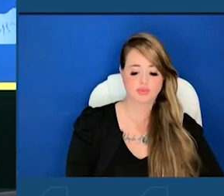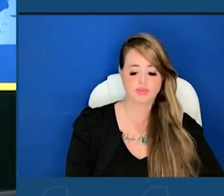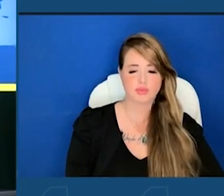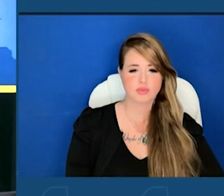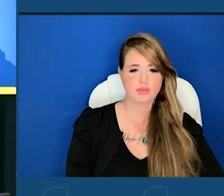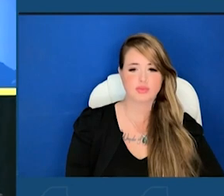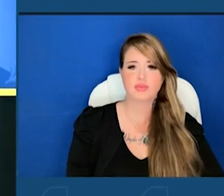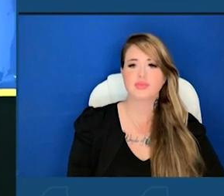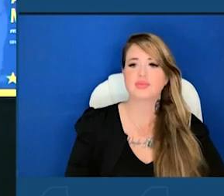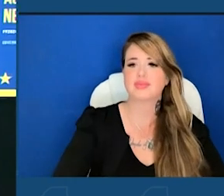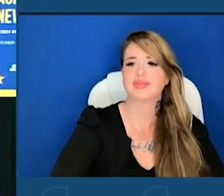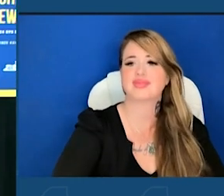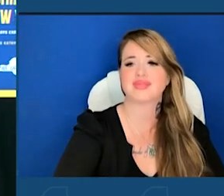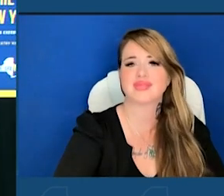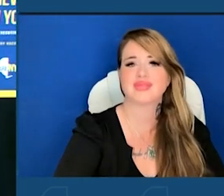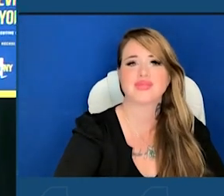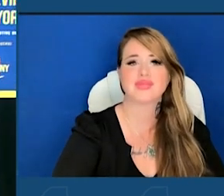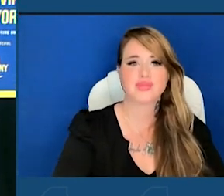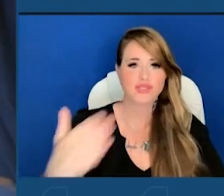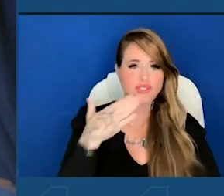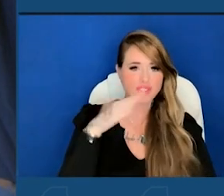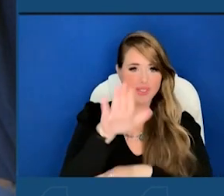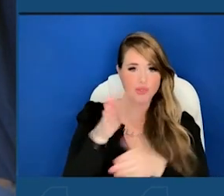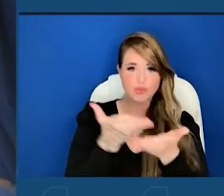Good afternoon, everyone.